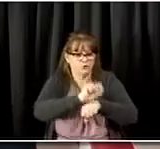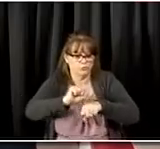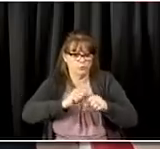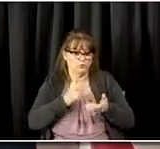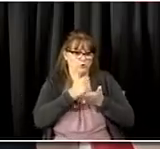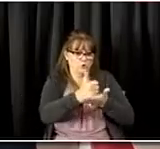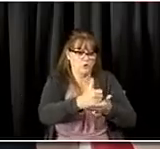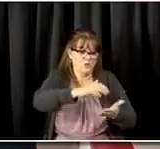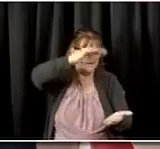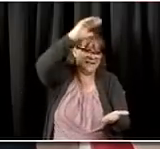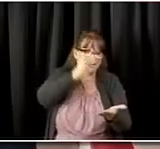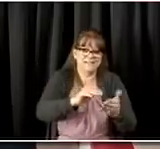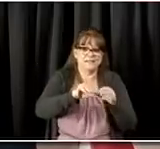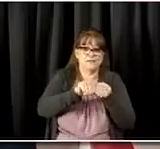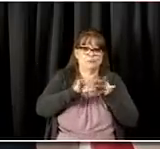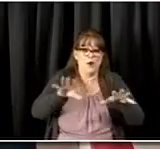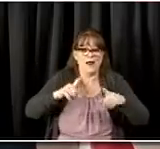losing their economic security.